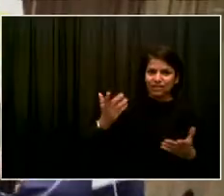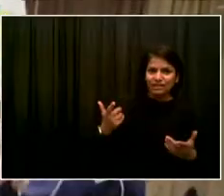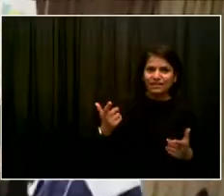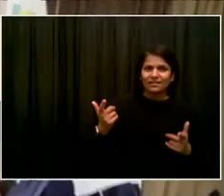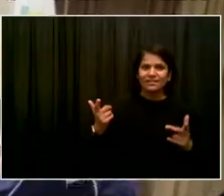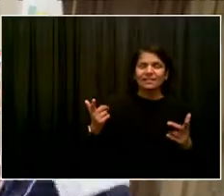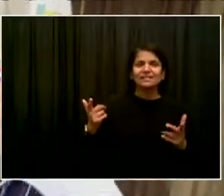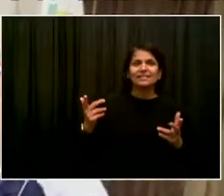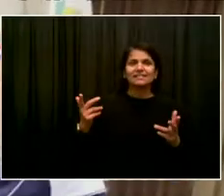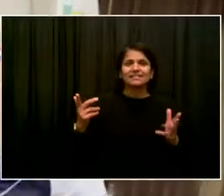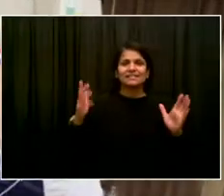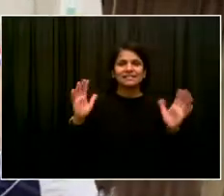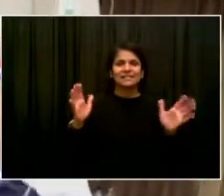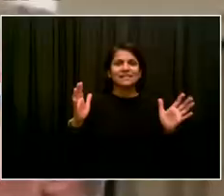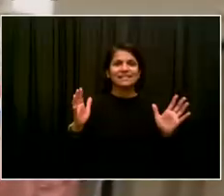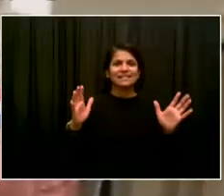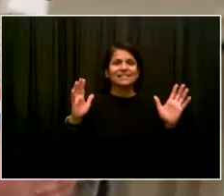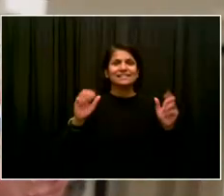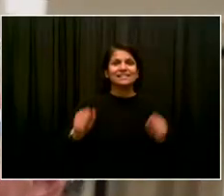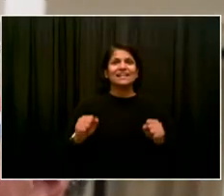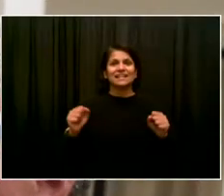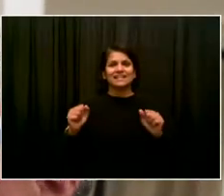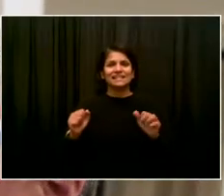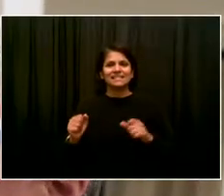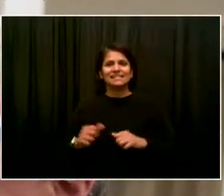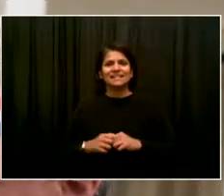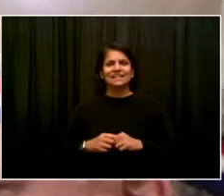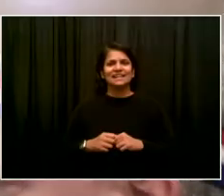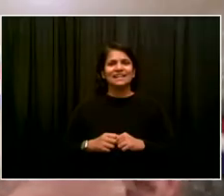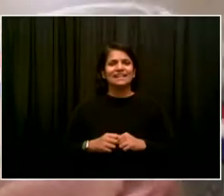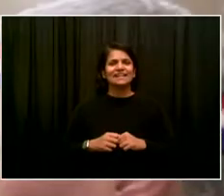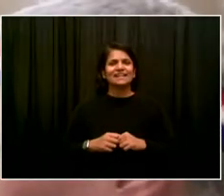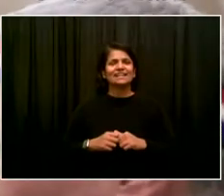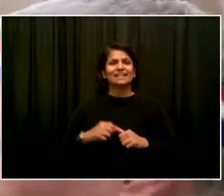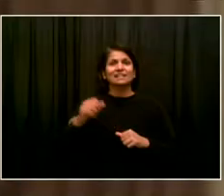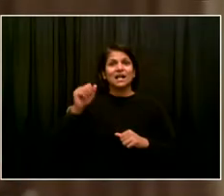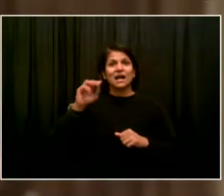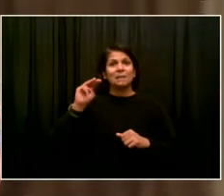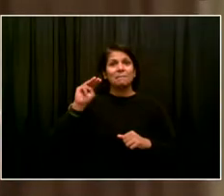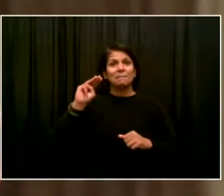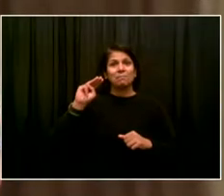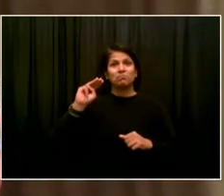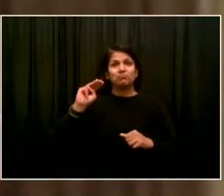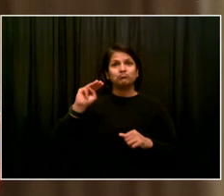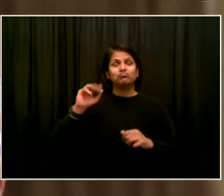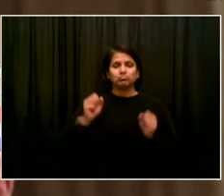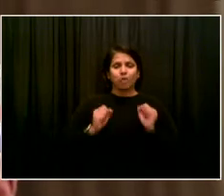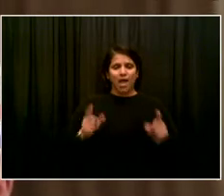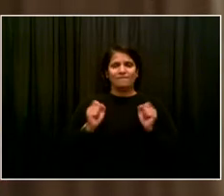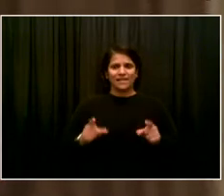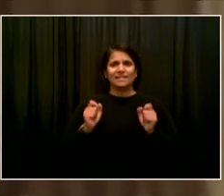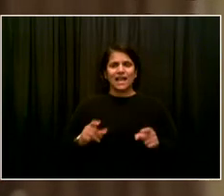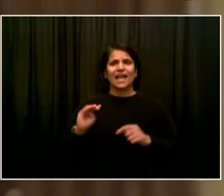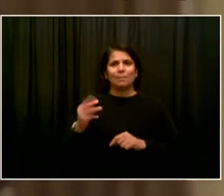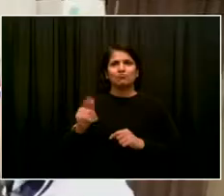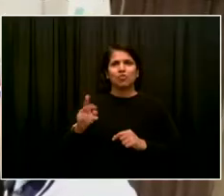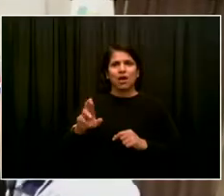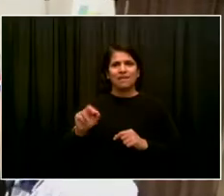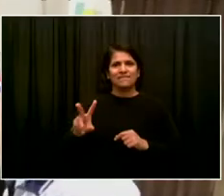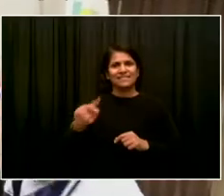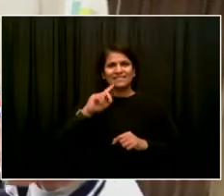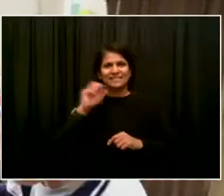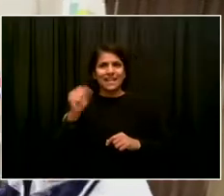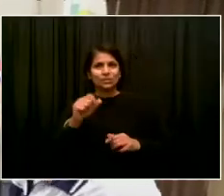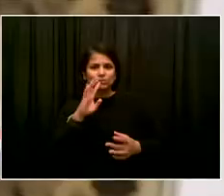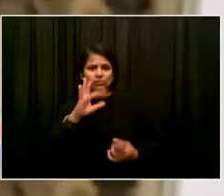moving. It's kind of improv, isn't it? Yeah. Unique New York. Unique New York. Unique New York. Unique New York. Just try